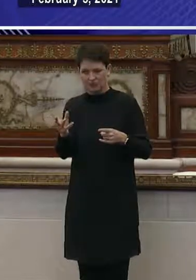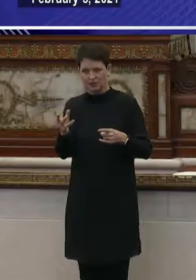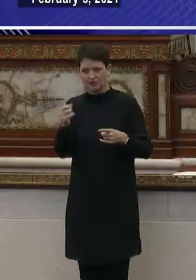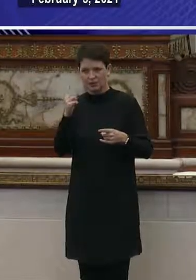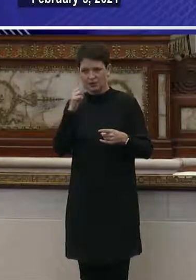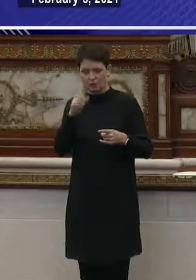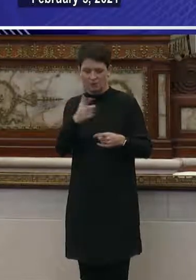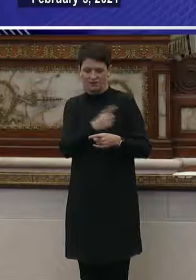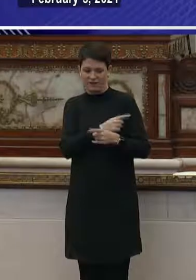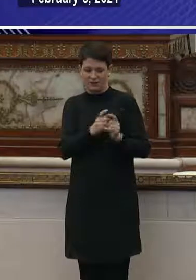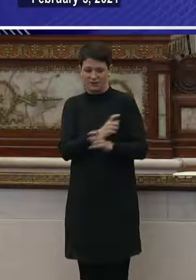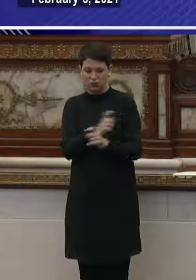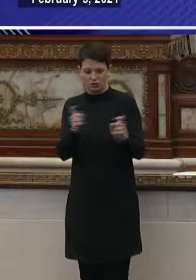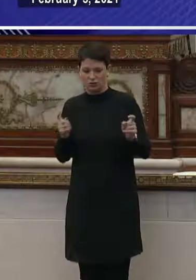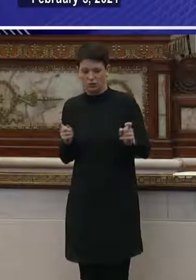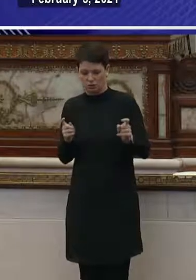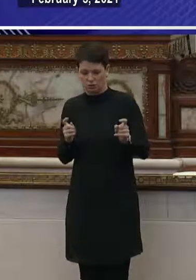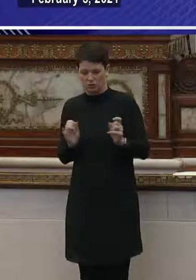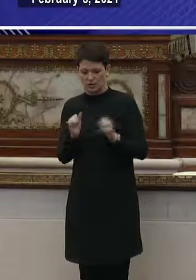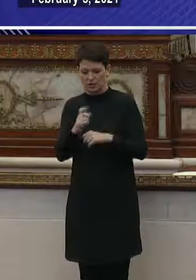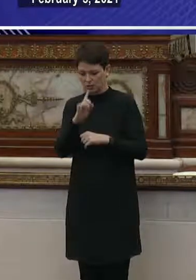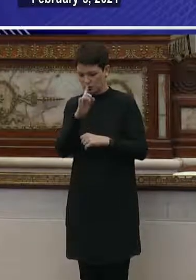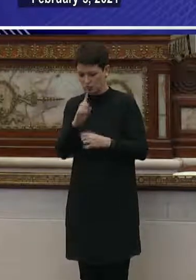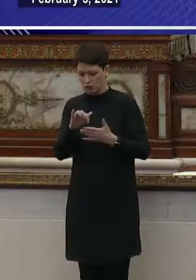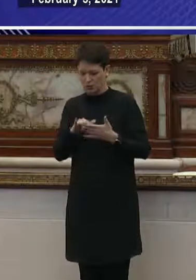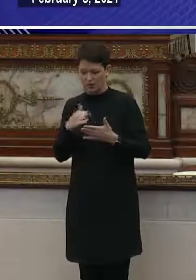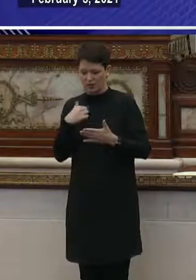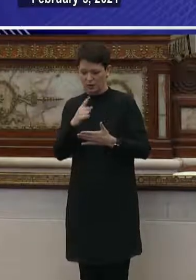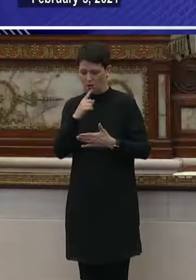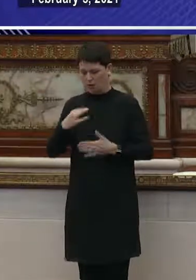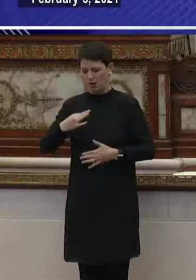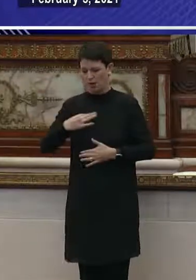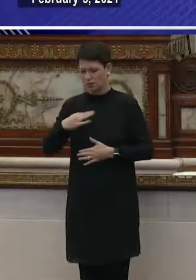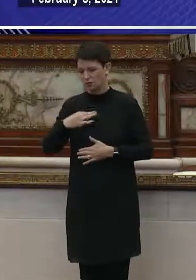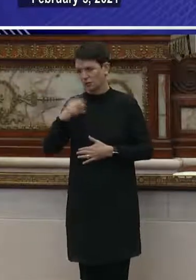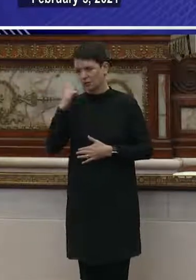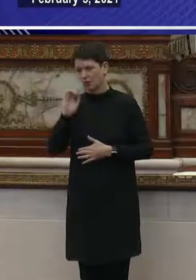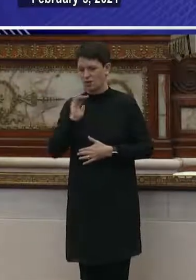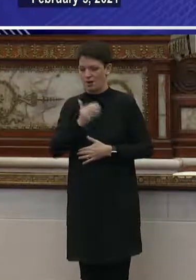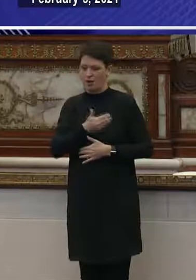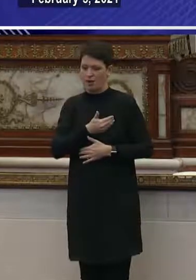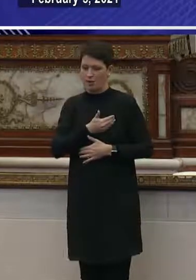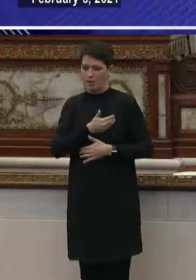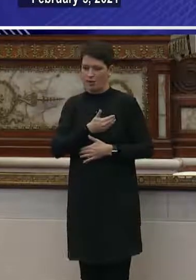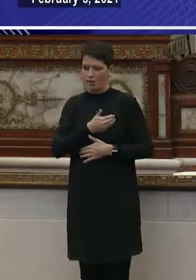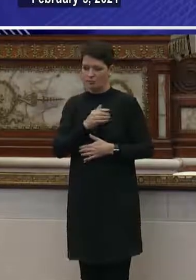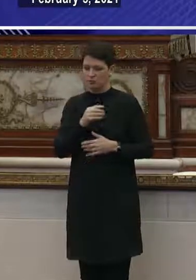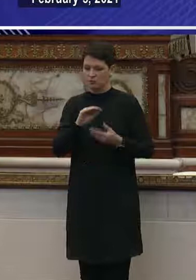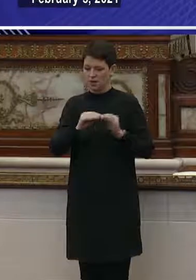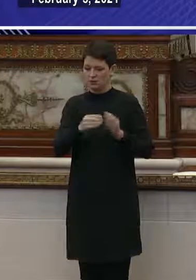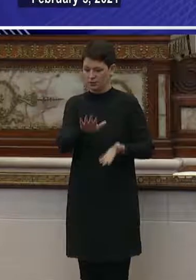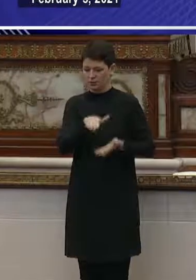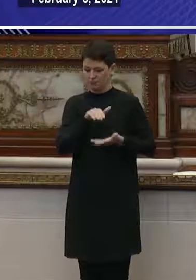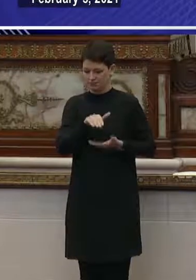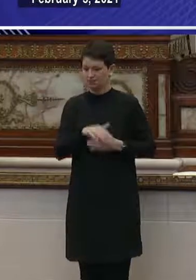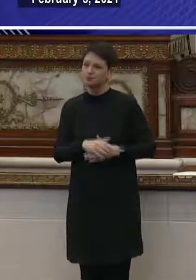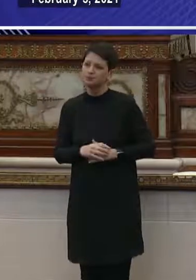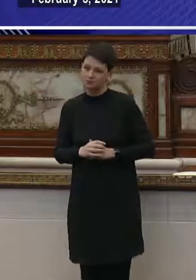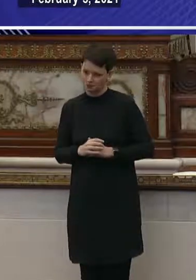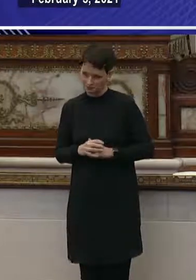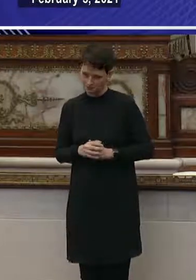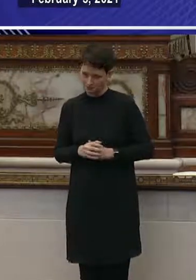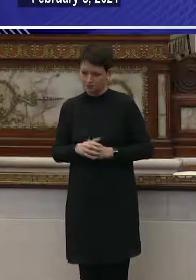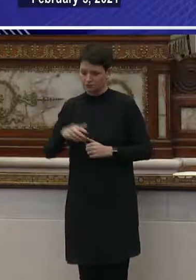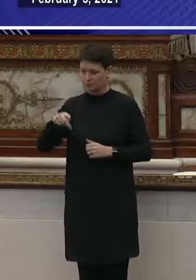the vaccine distribution and making sure that we're eligible for our allocated doses. Yeah,